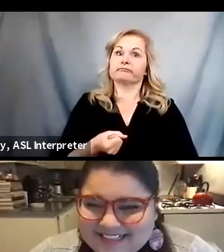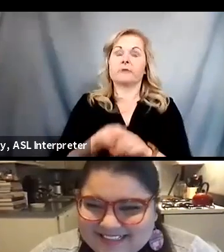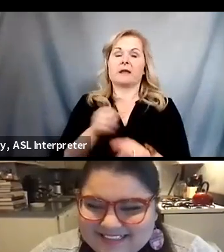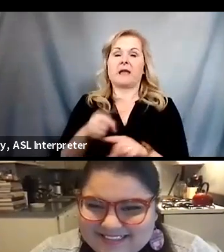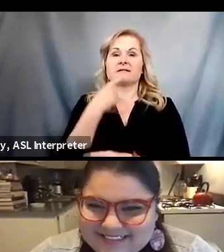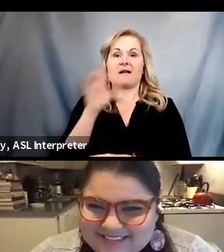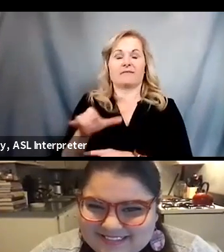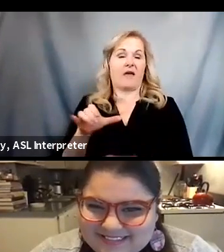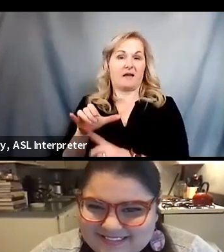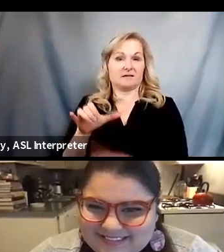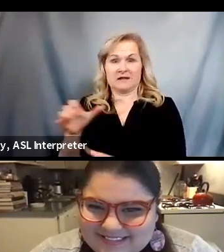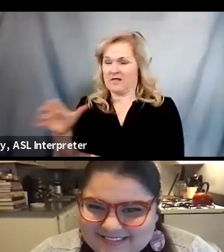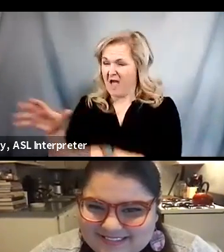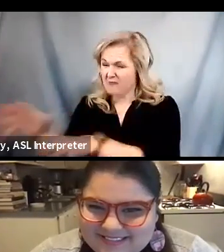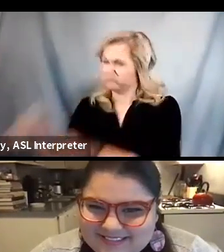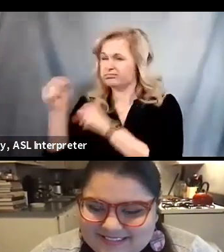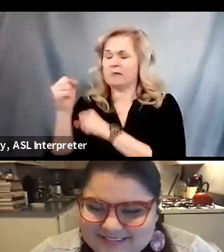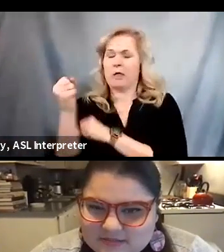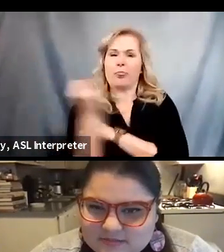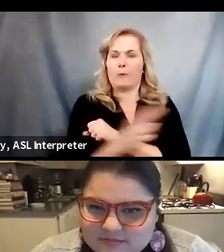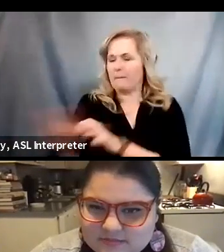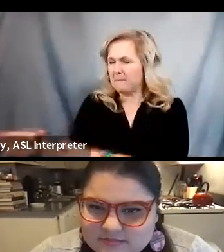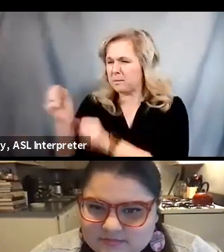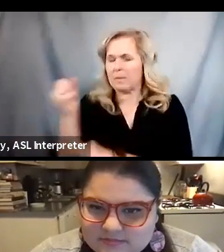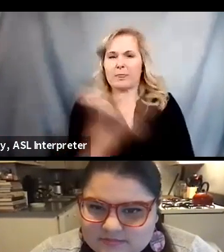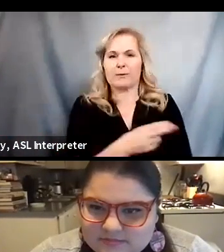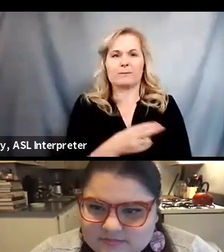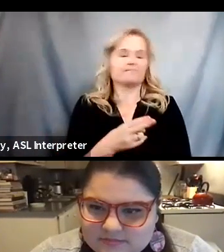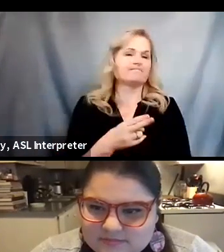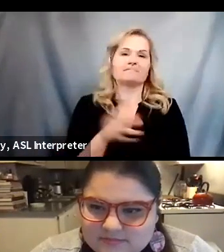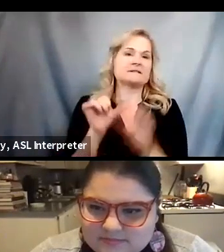it's pretty unsustainable. So yeah, check.